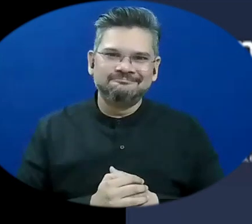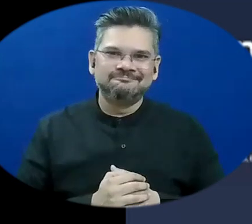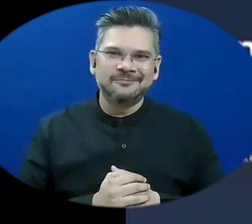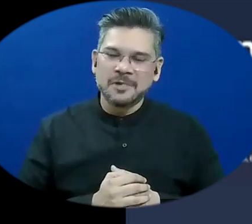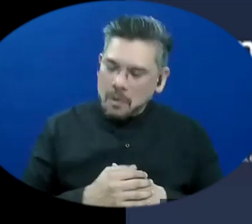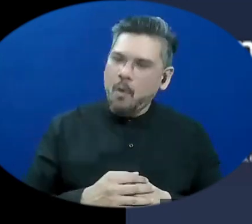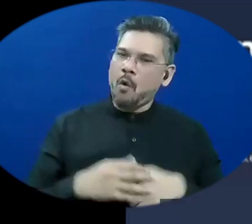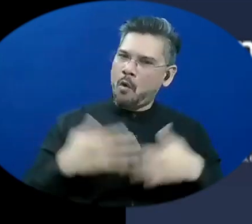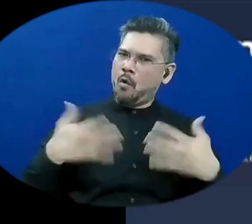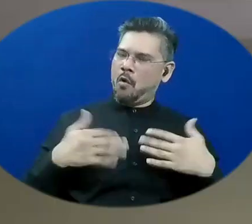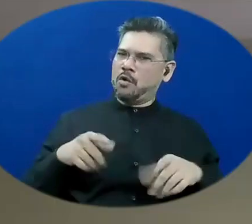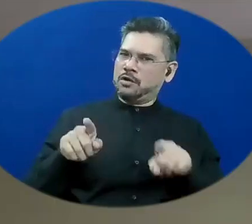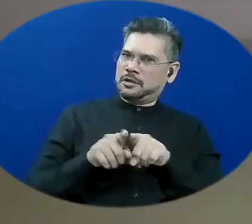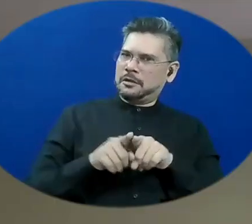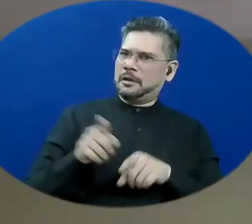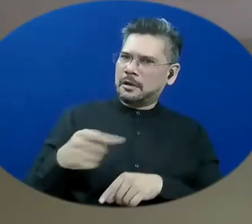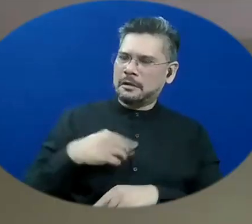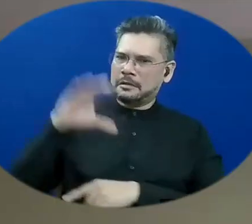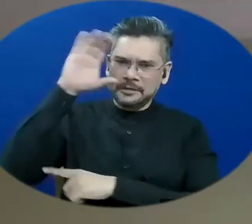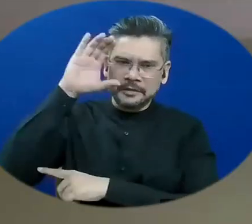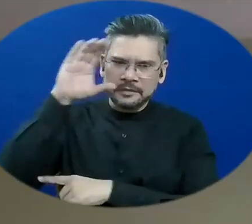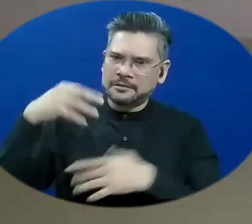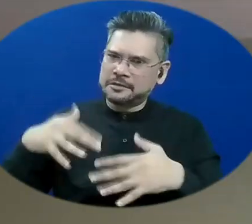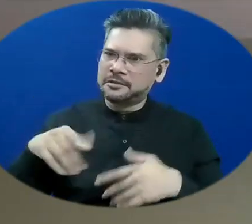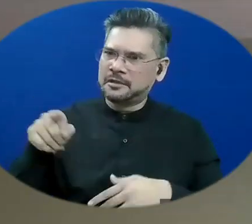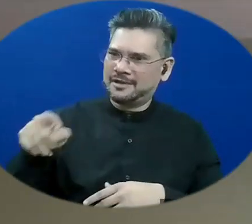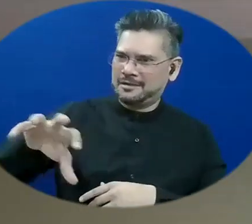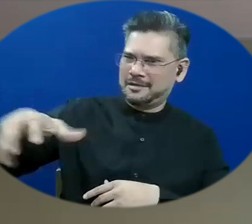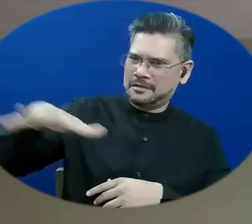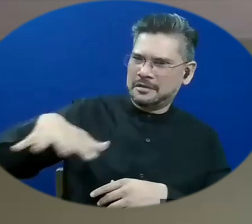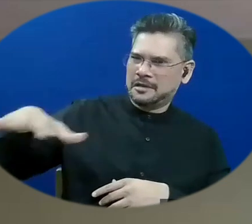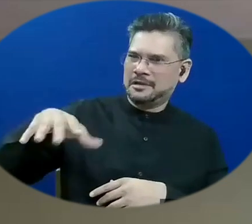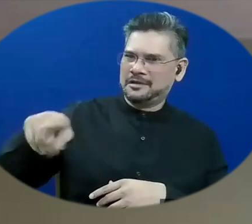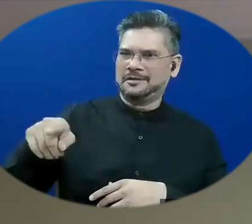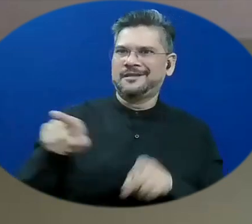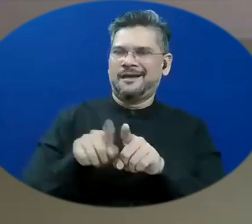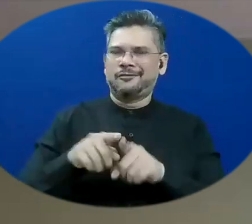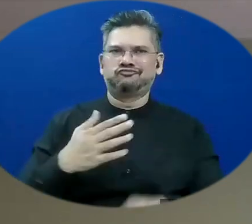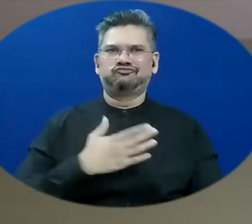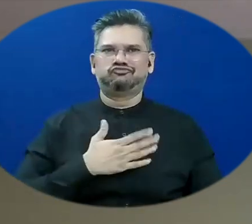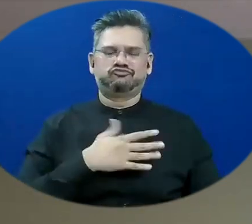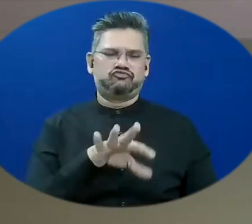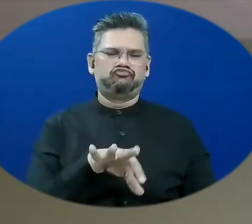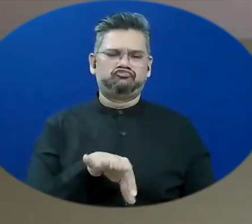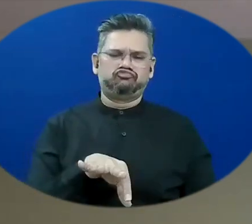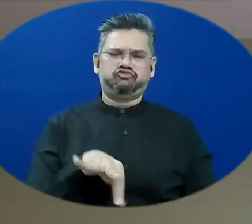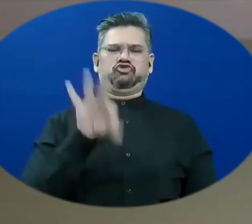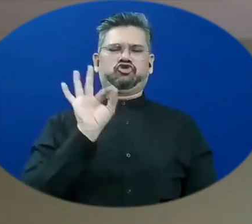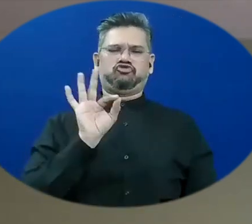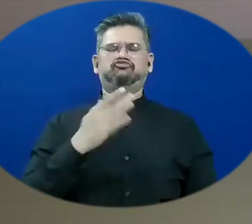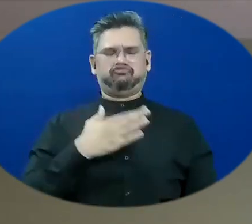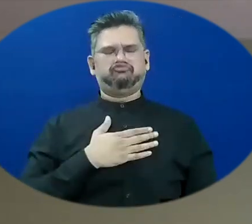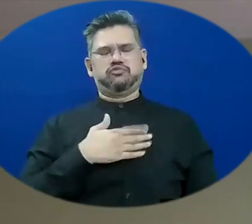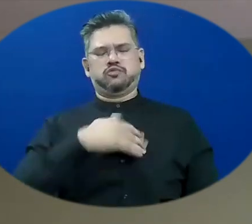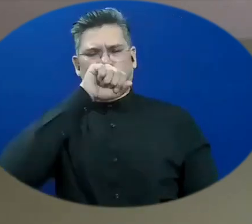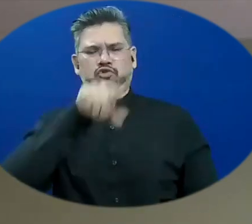of not necessarily, this isn't a task that someone had chosen. This isn't a role that someone has chosen. And yet when it came